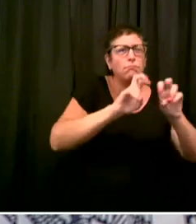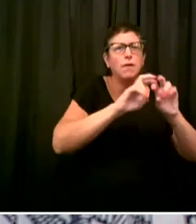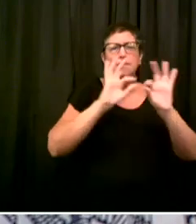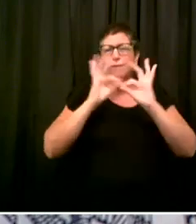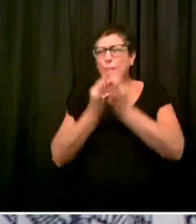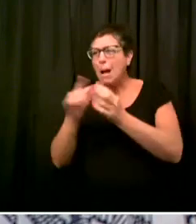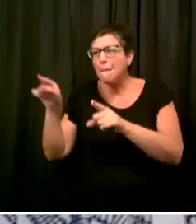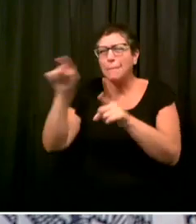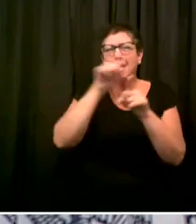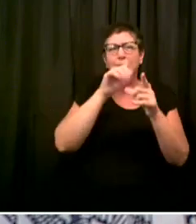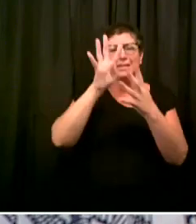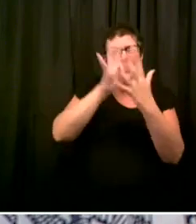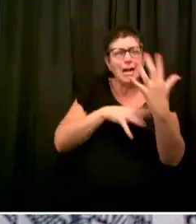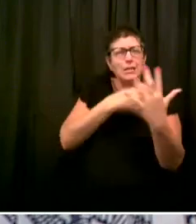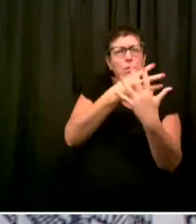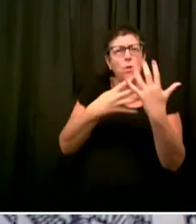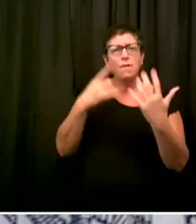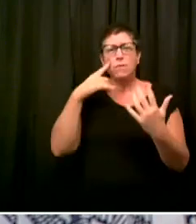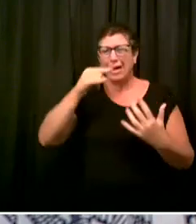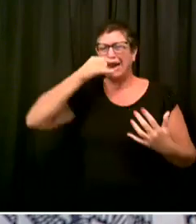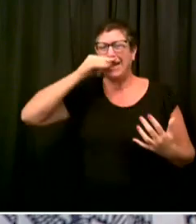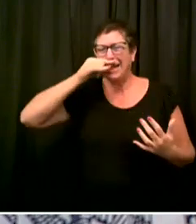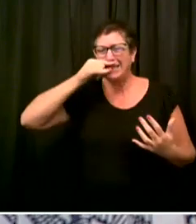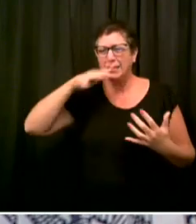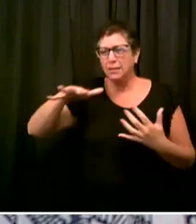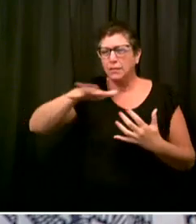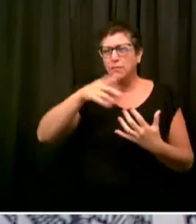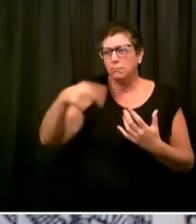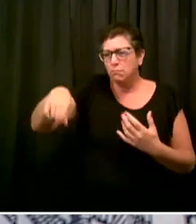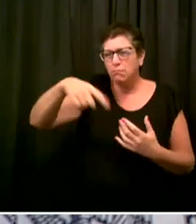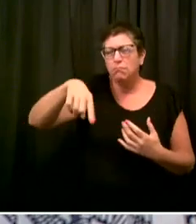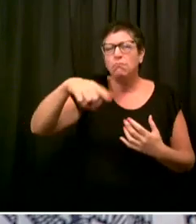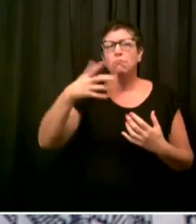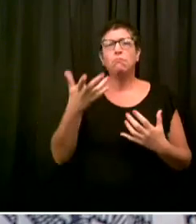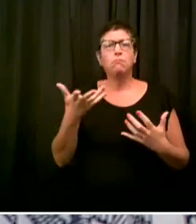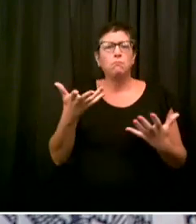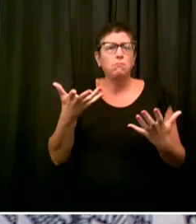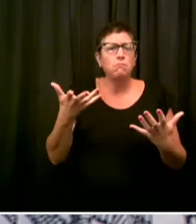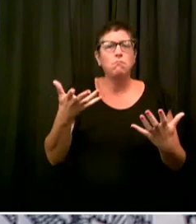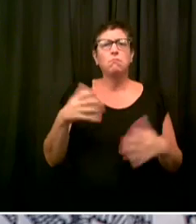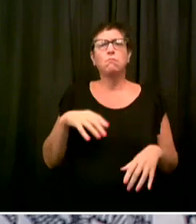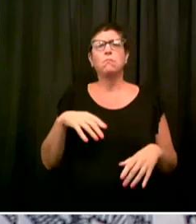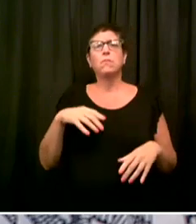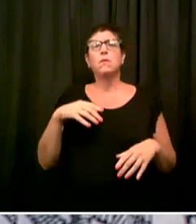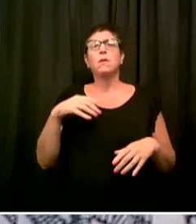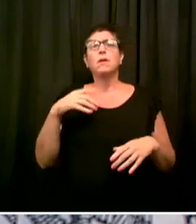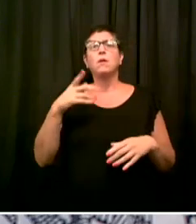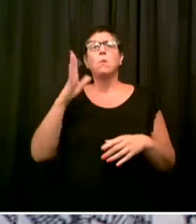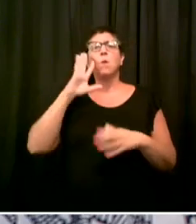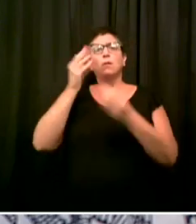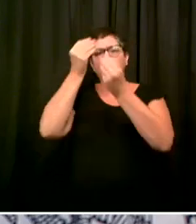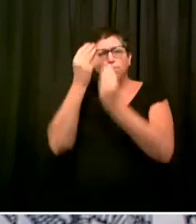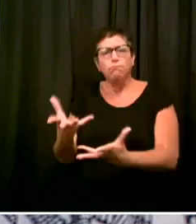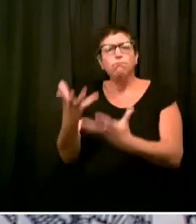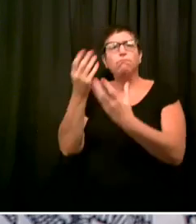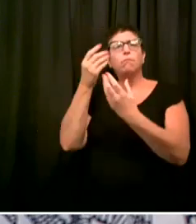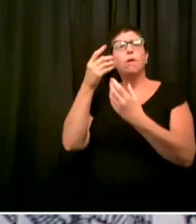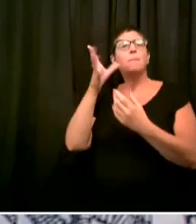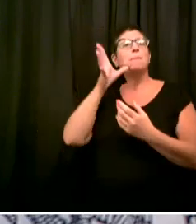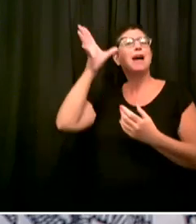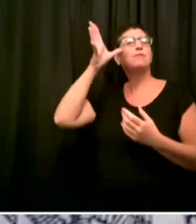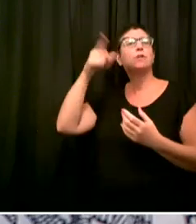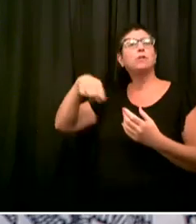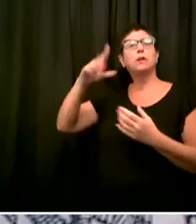kids. And that's going to tell families, obviously, the last piece of information they need to figure out what they need in terms